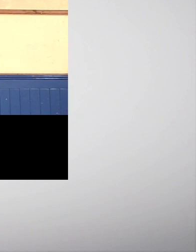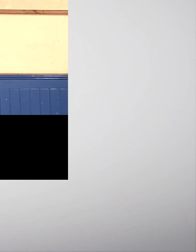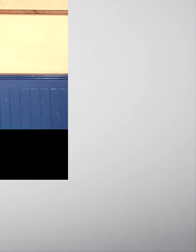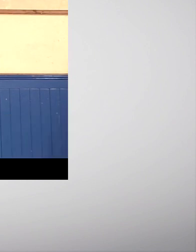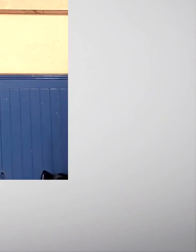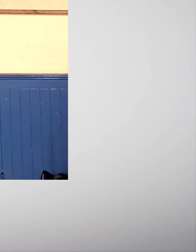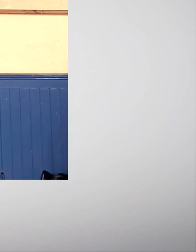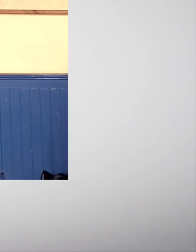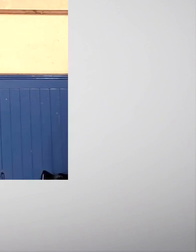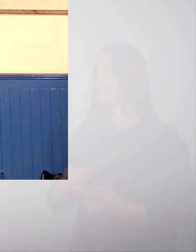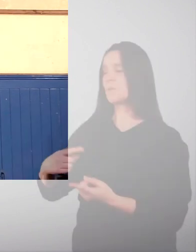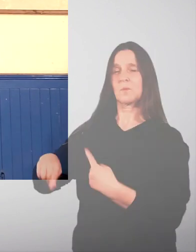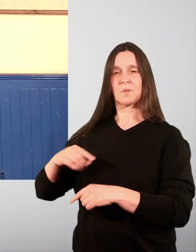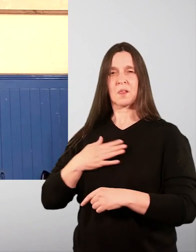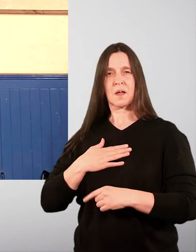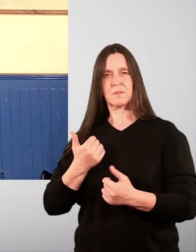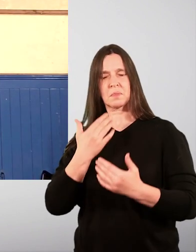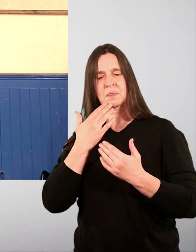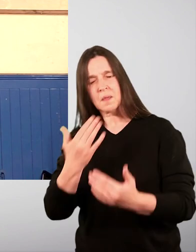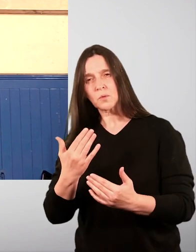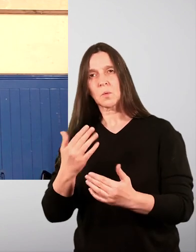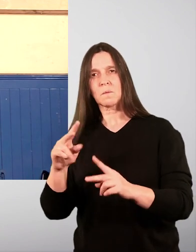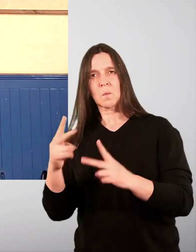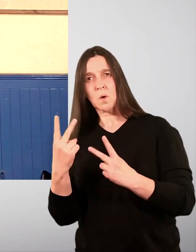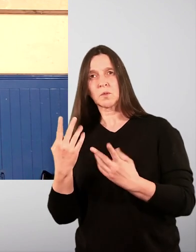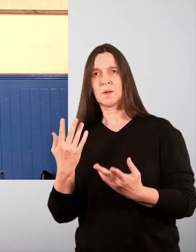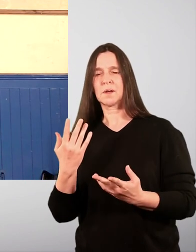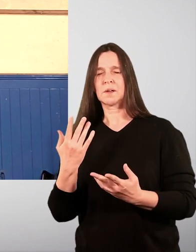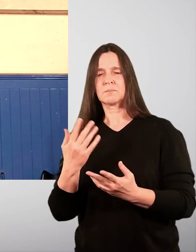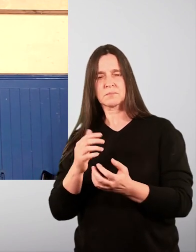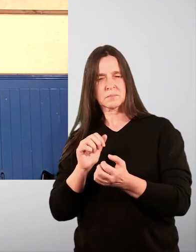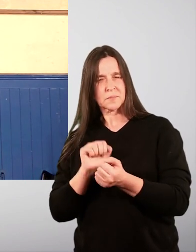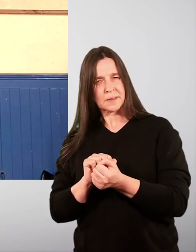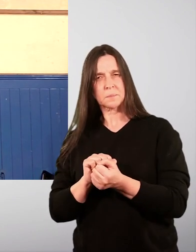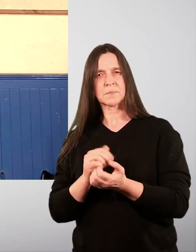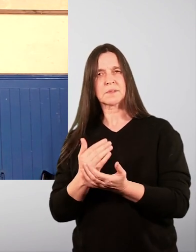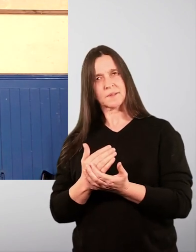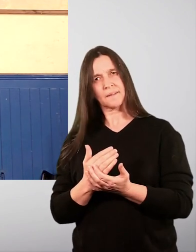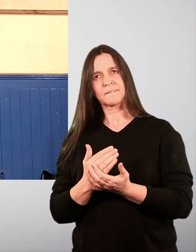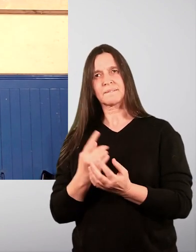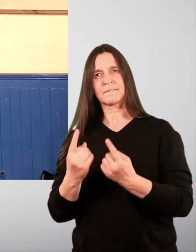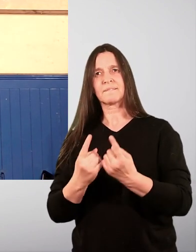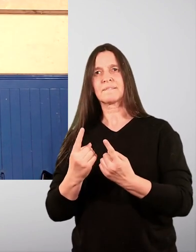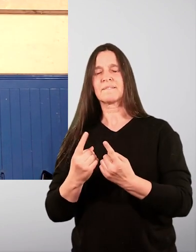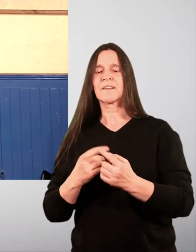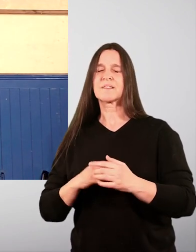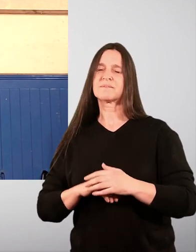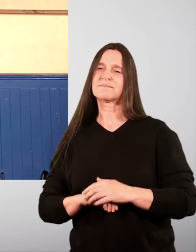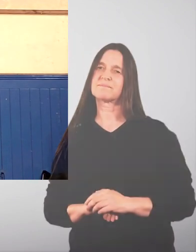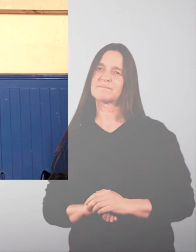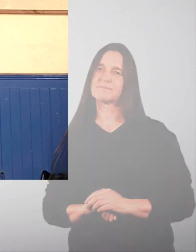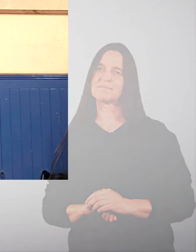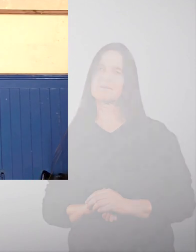/Scott_CPS. So from everyone here at the Scottish Centre for Personal Safety and from Deafblind Scotland, thank you for